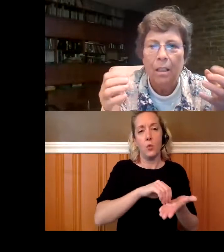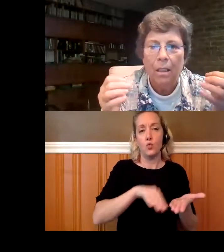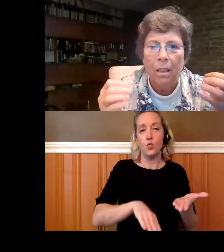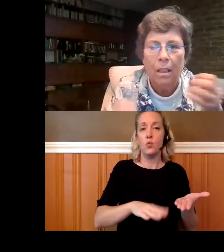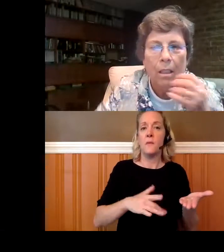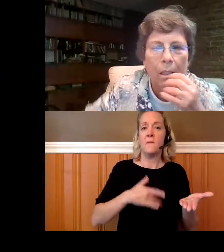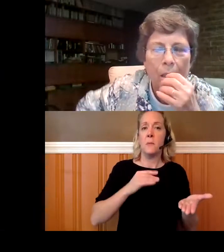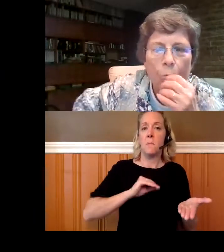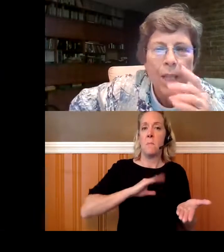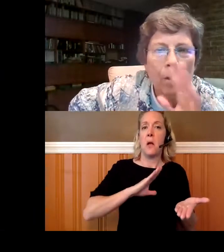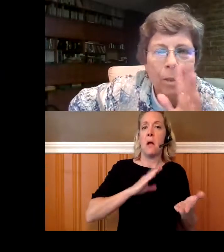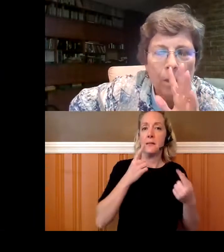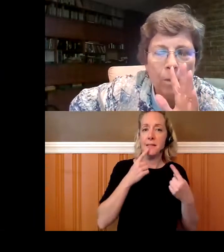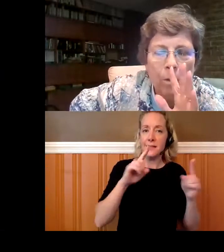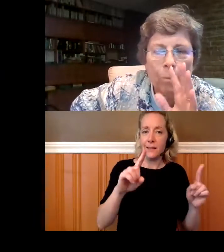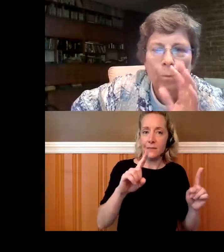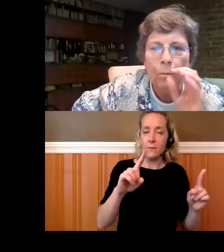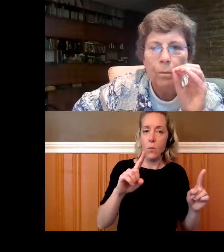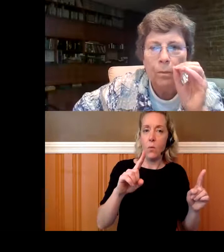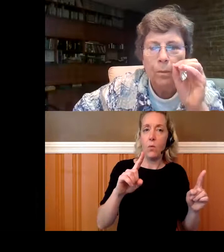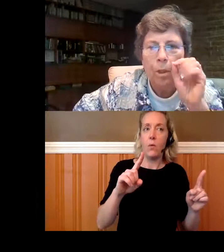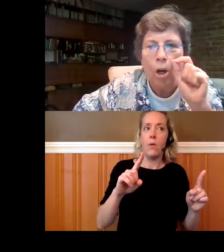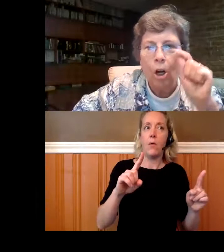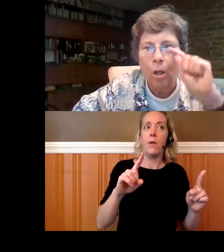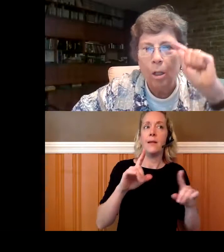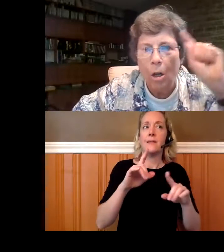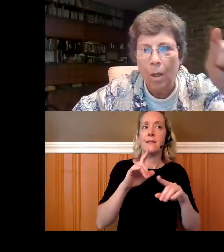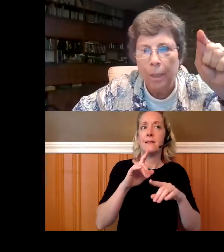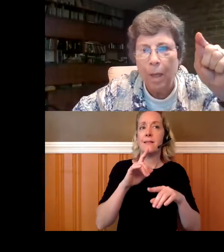her calling the public, calling ahead of time?